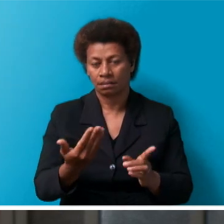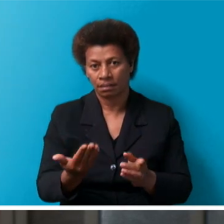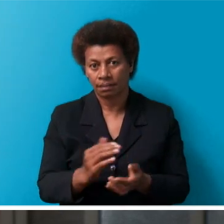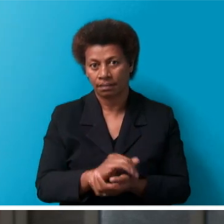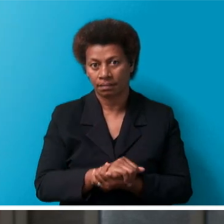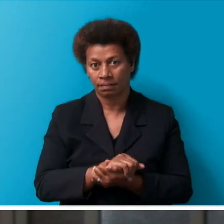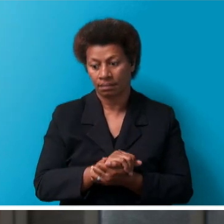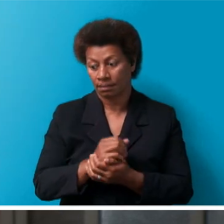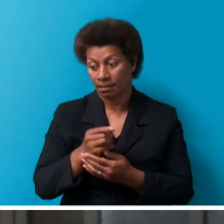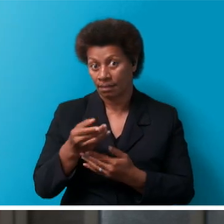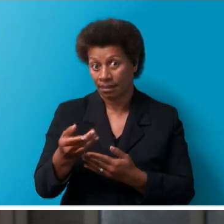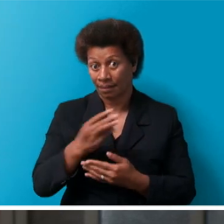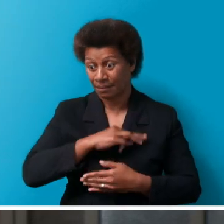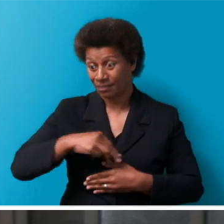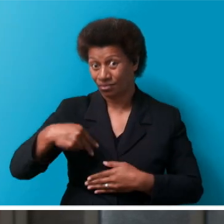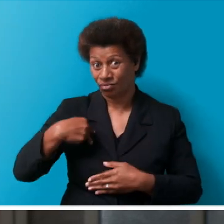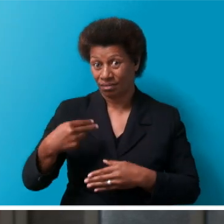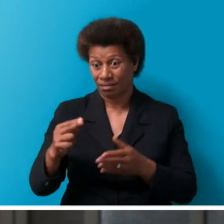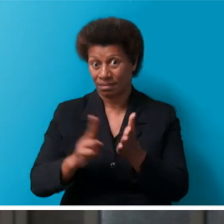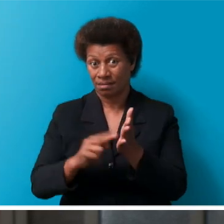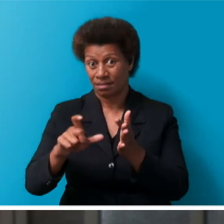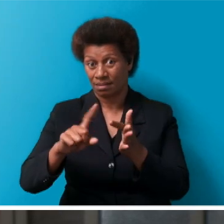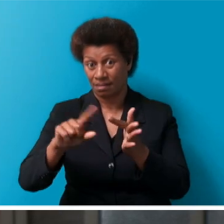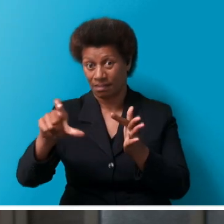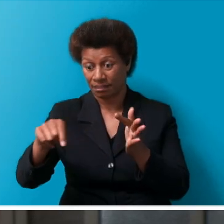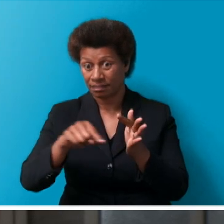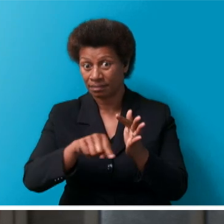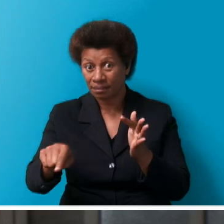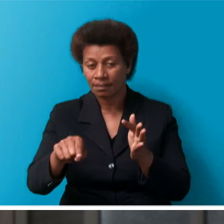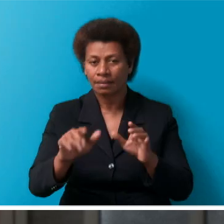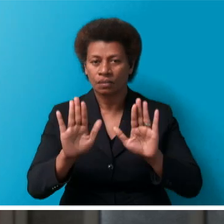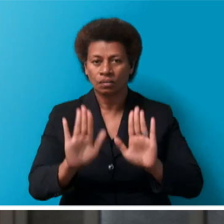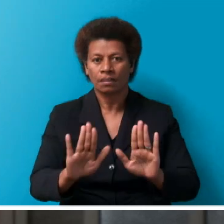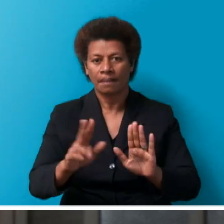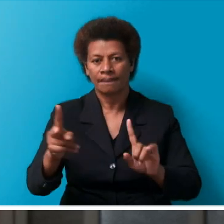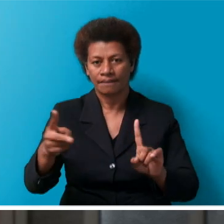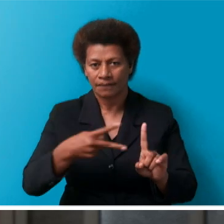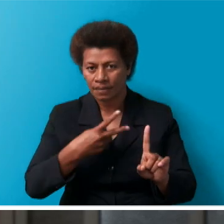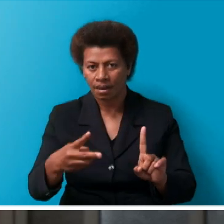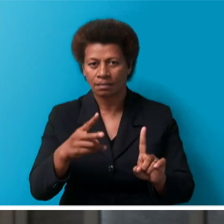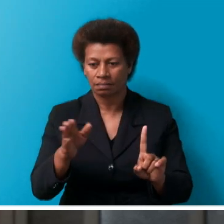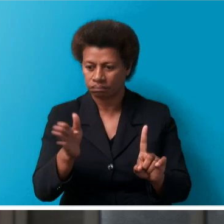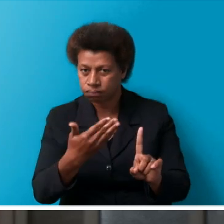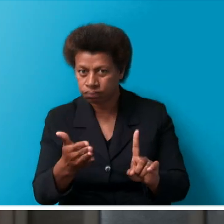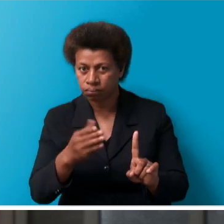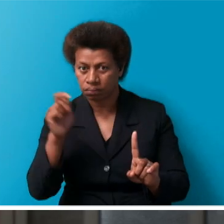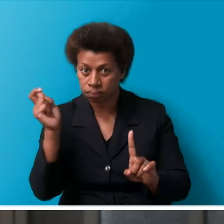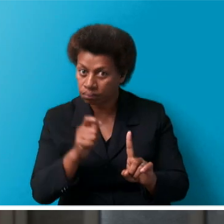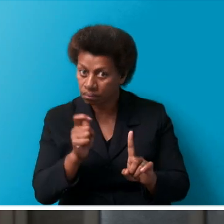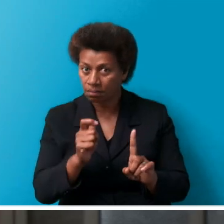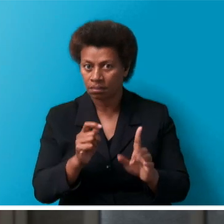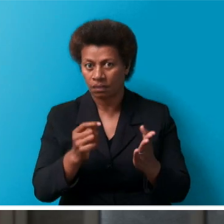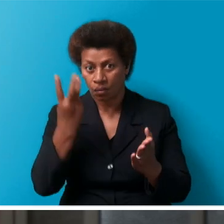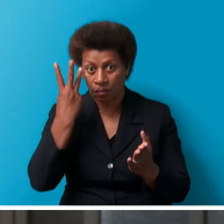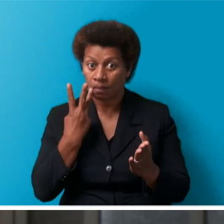NAP Secretariat, has been working to disseminate messaging on the prevention of violence, as well as support available for women and girls who